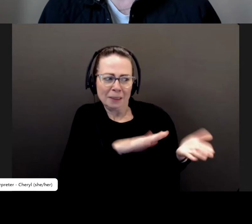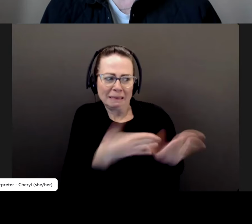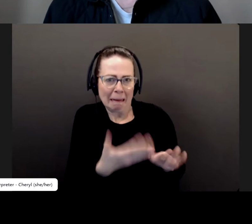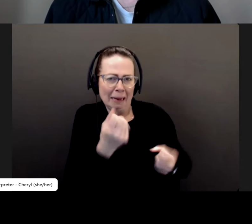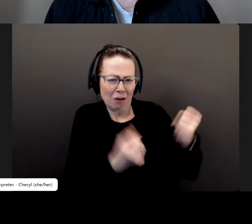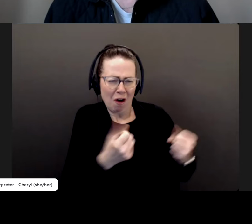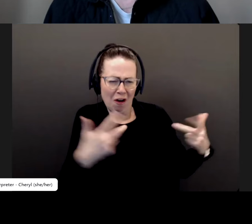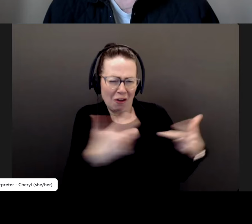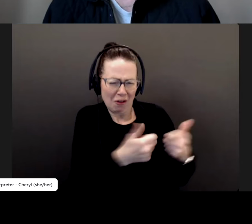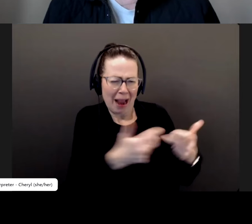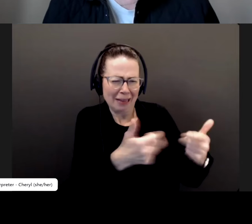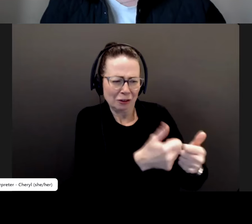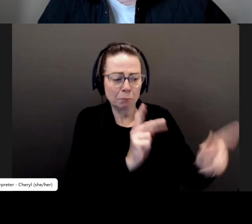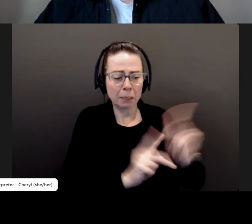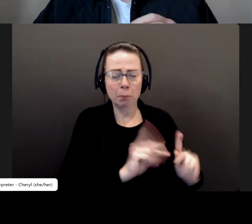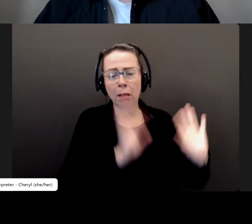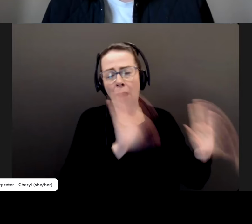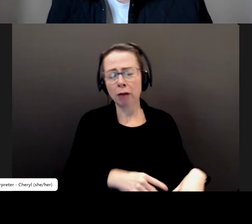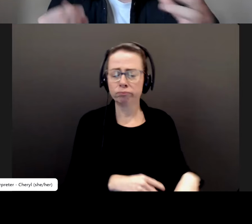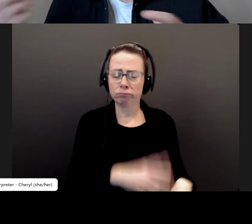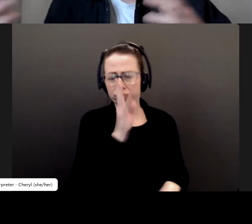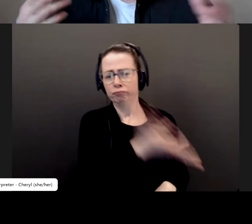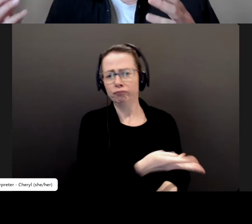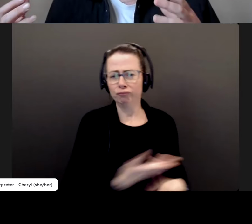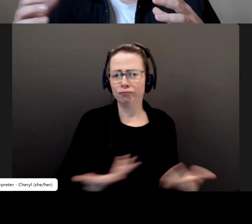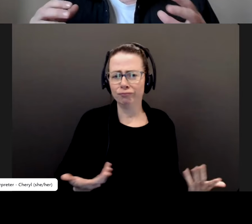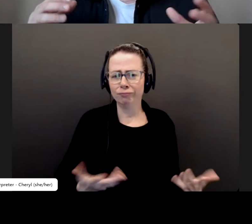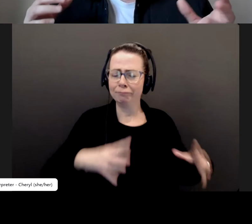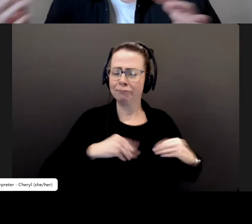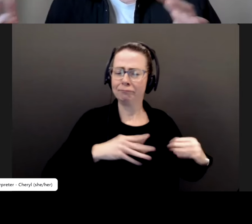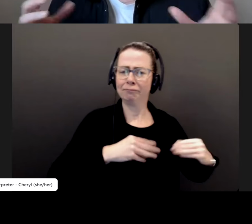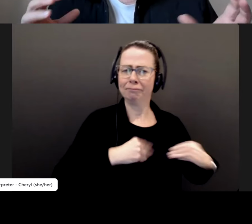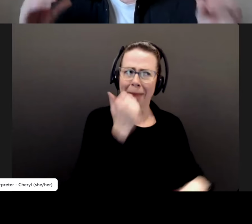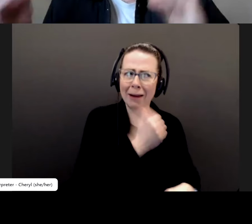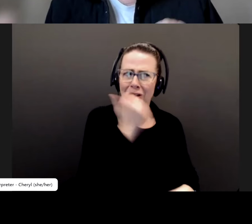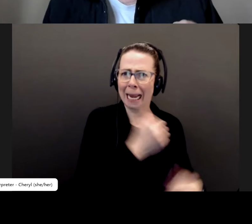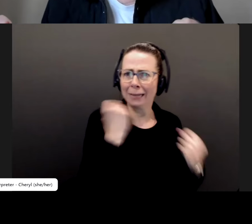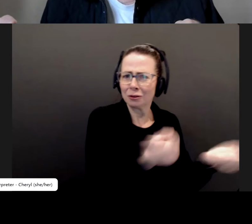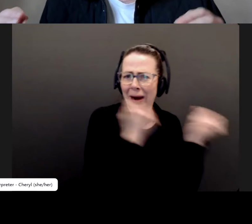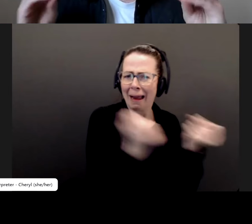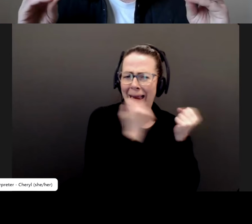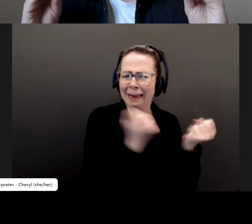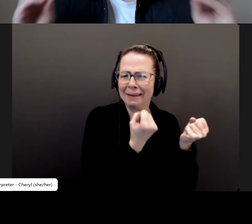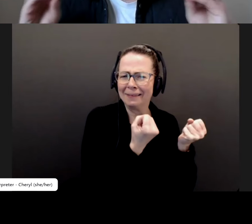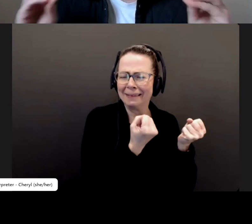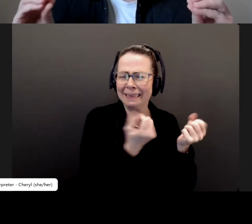But the way in which those big breaches happen are also a little different, because big breaches